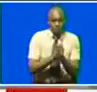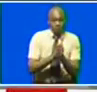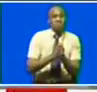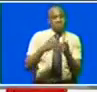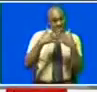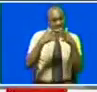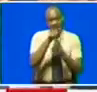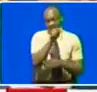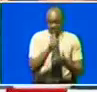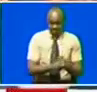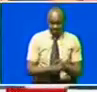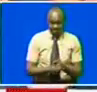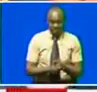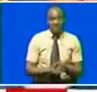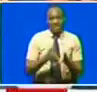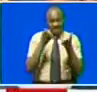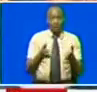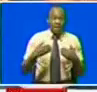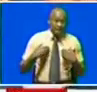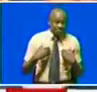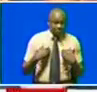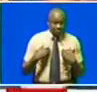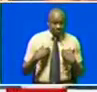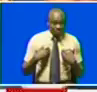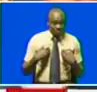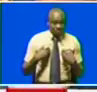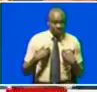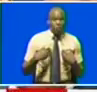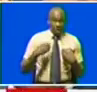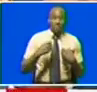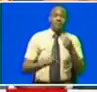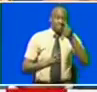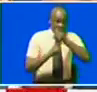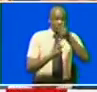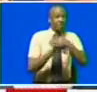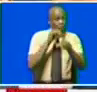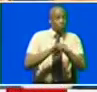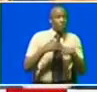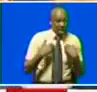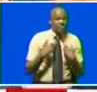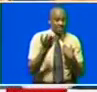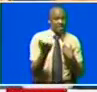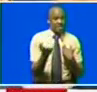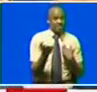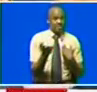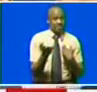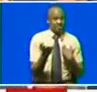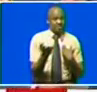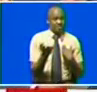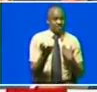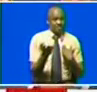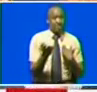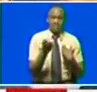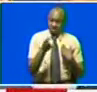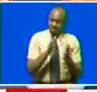Gate. Actually, we have laid down the necessary kind of foundation, and I'm putting it